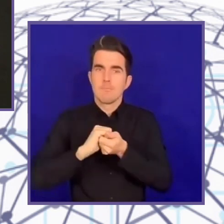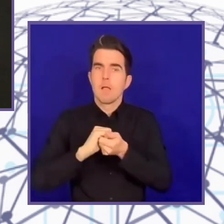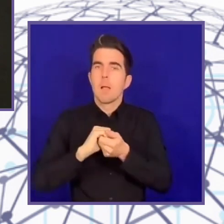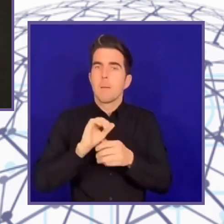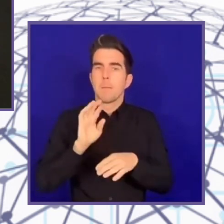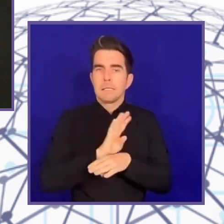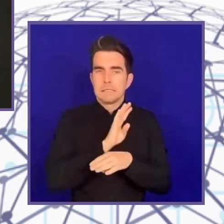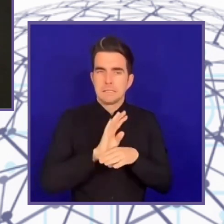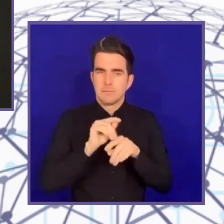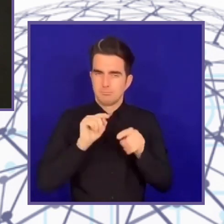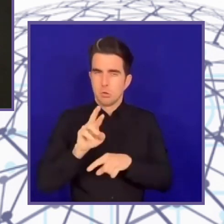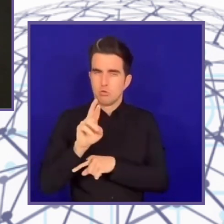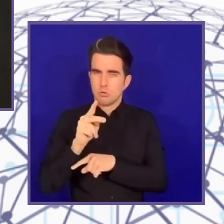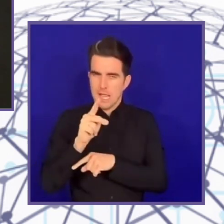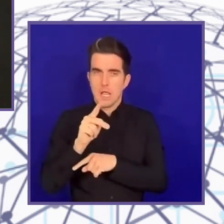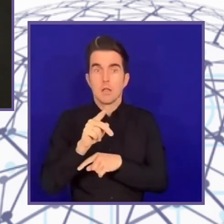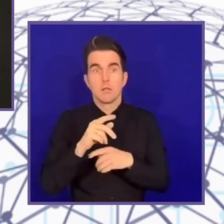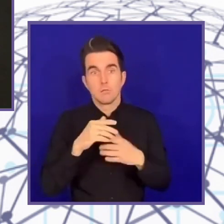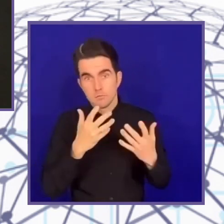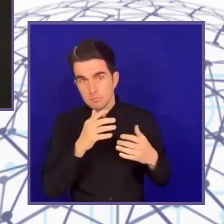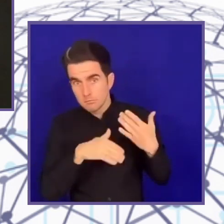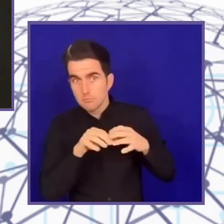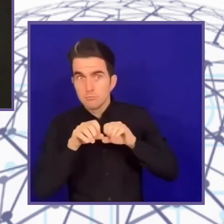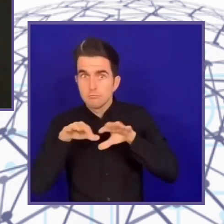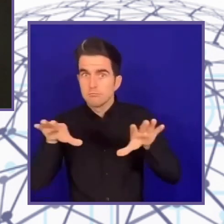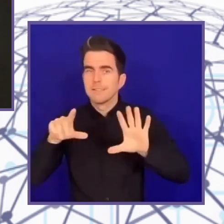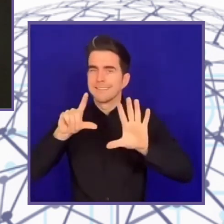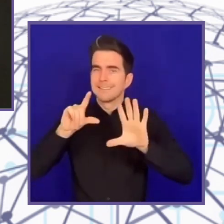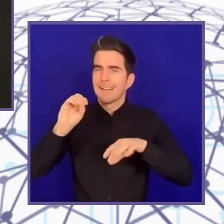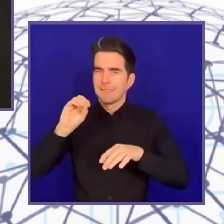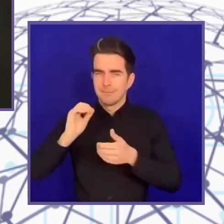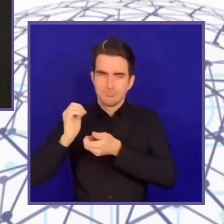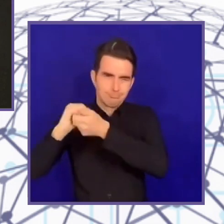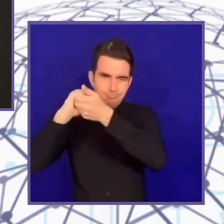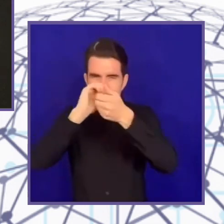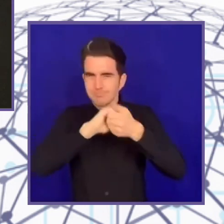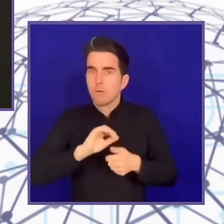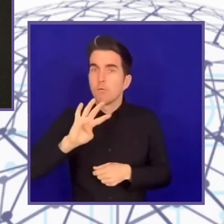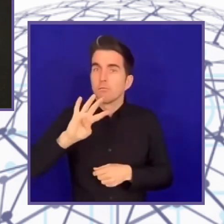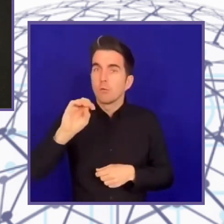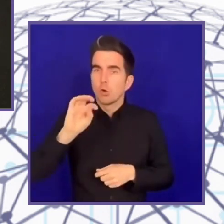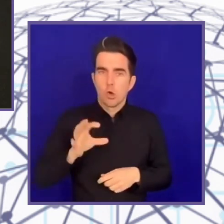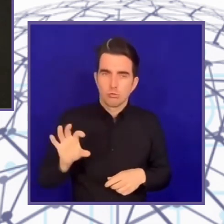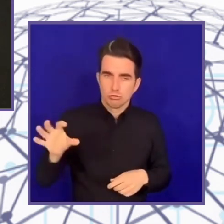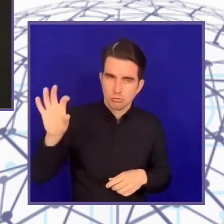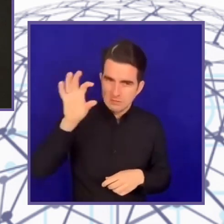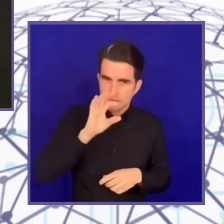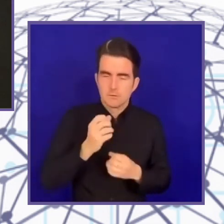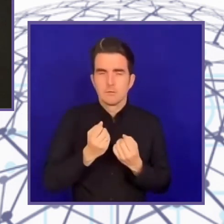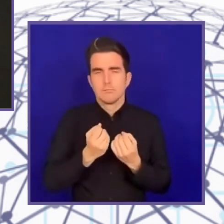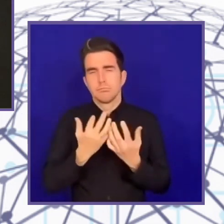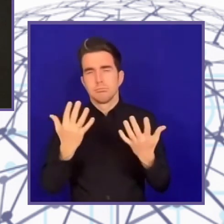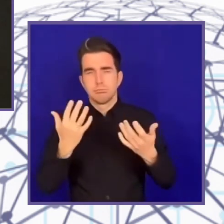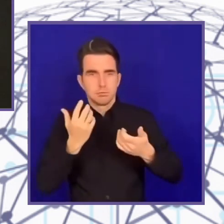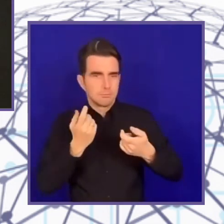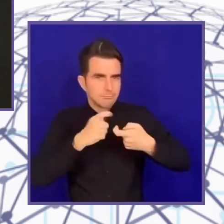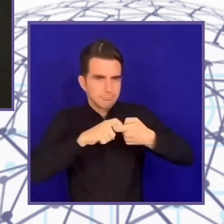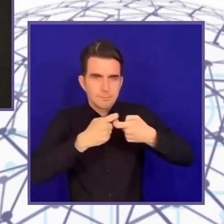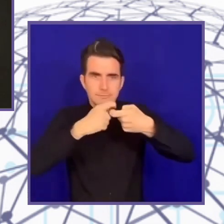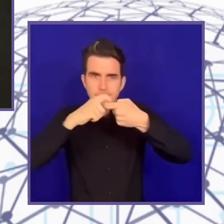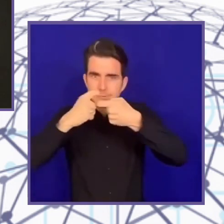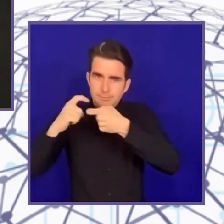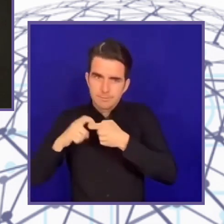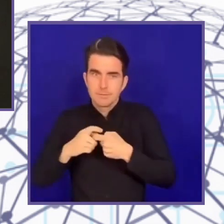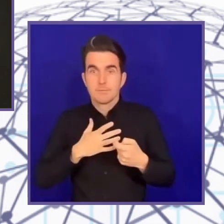those partners, our team, people who run institutions like this one or lecture in them, like me, have AT needs and